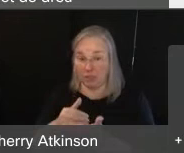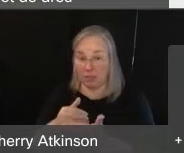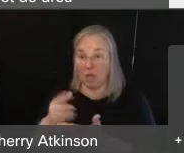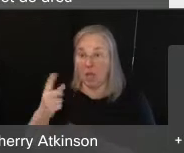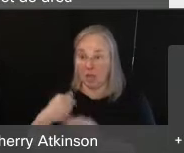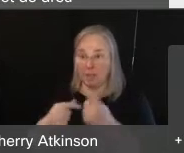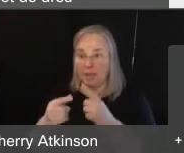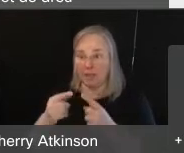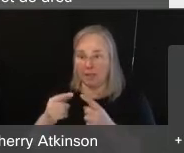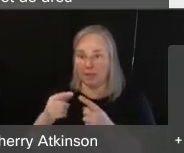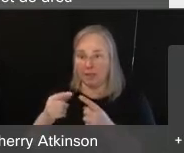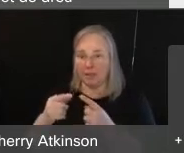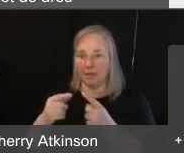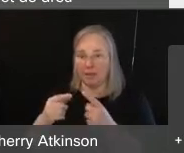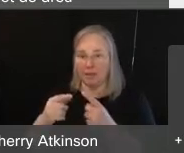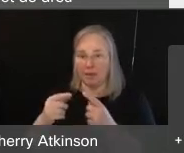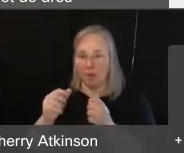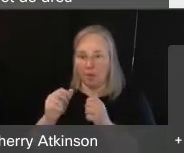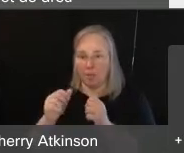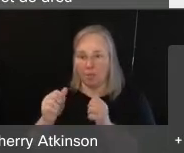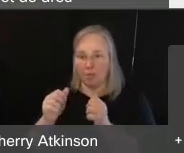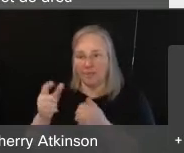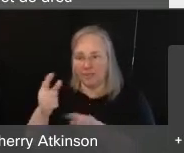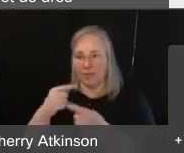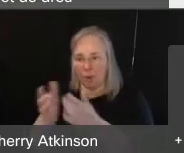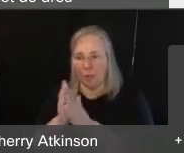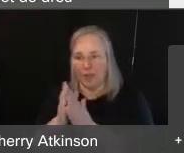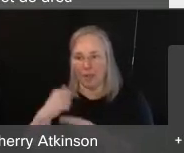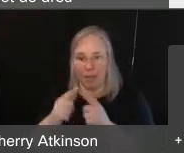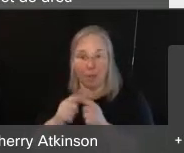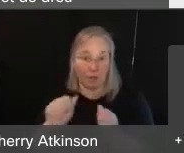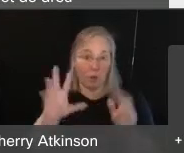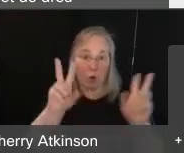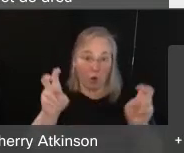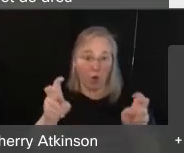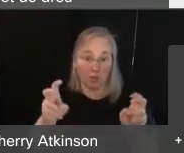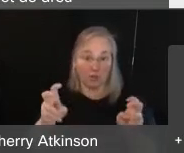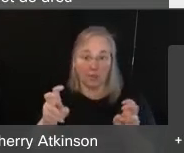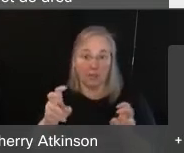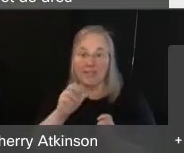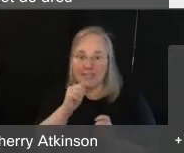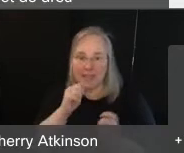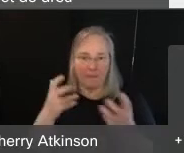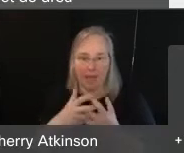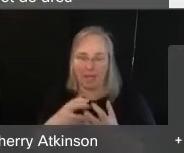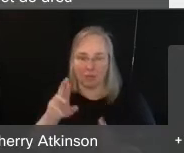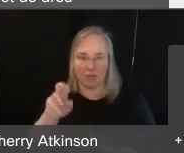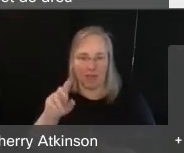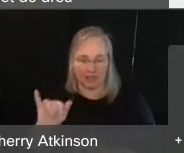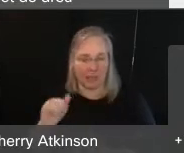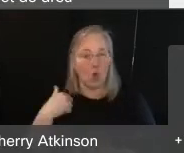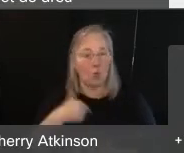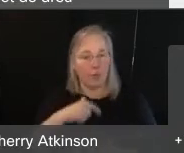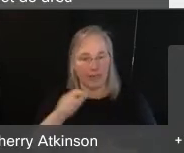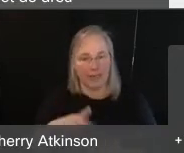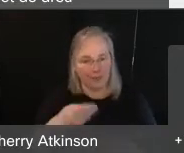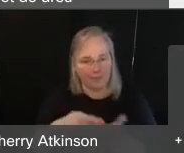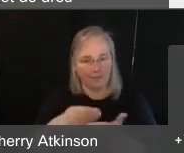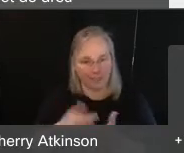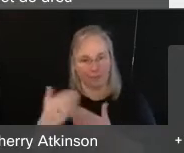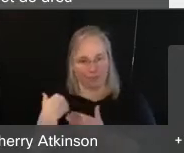reality. How else would we put the words in here to say, we just need to be fiscally responsible, we need to make sure we